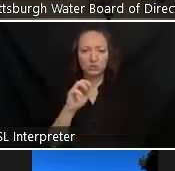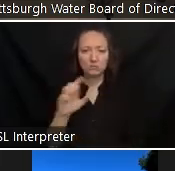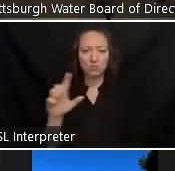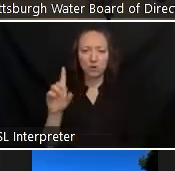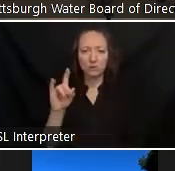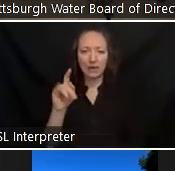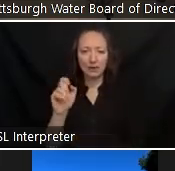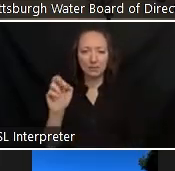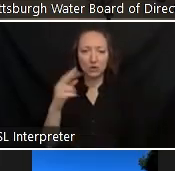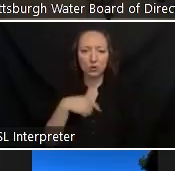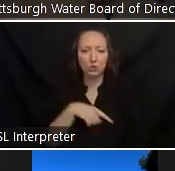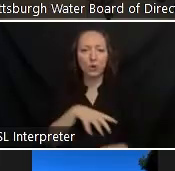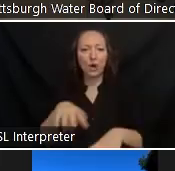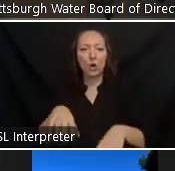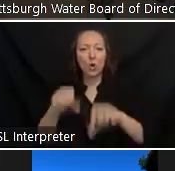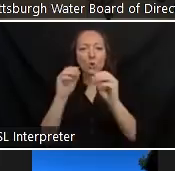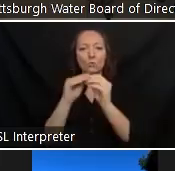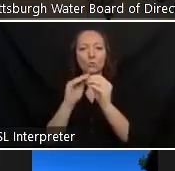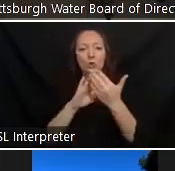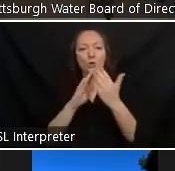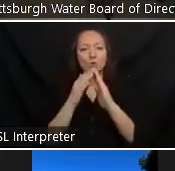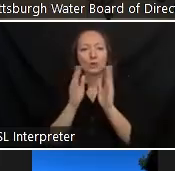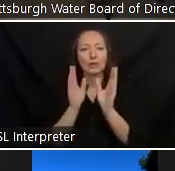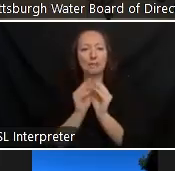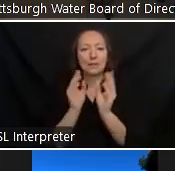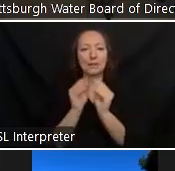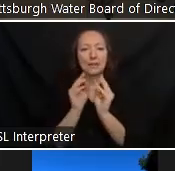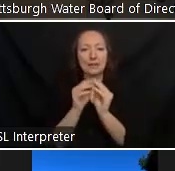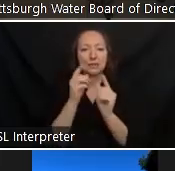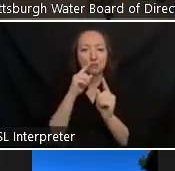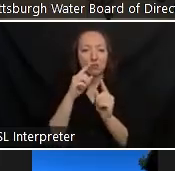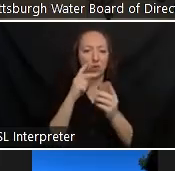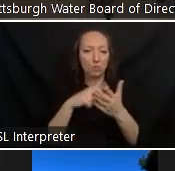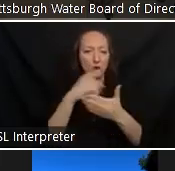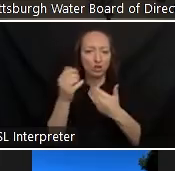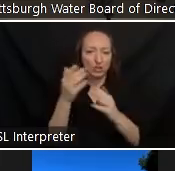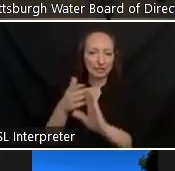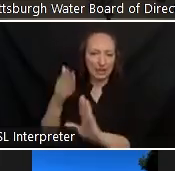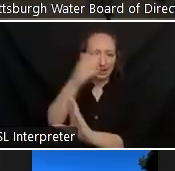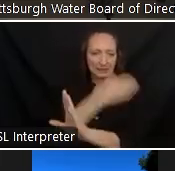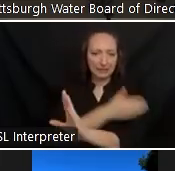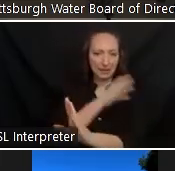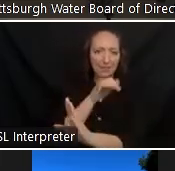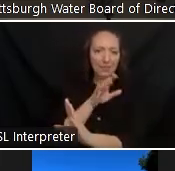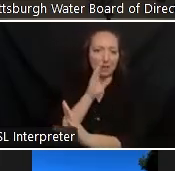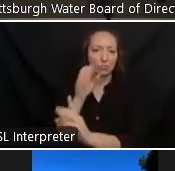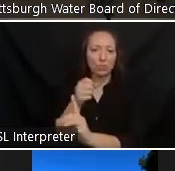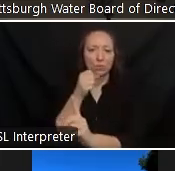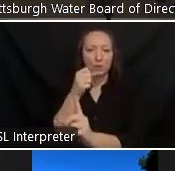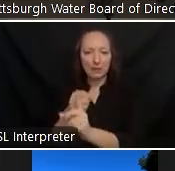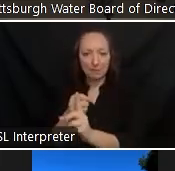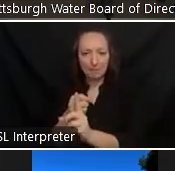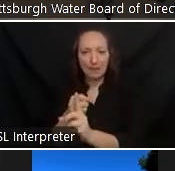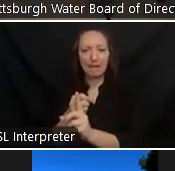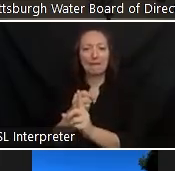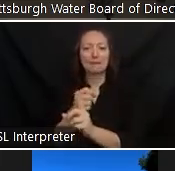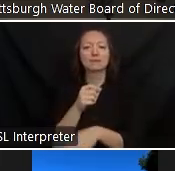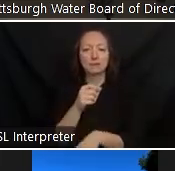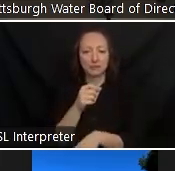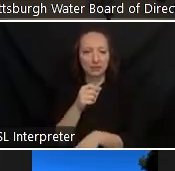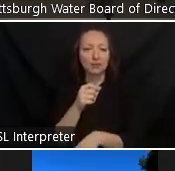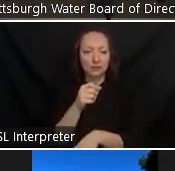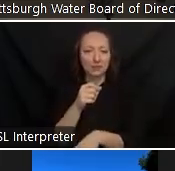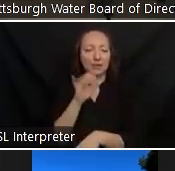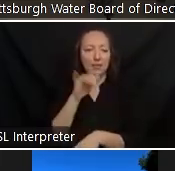try to explain these are the impacts that you're going to see. This is the difficulty you might experience. We do also now